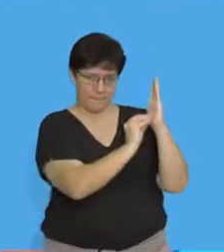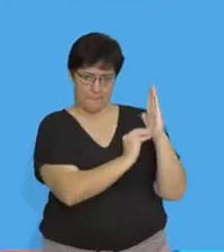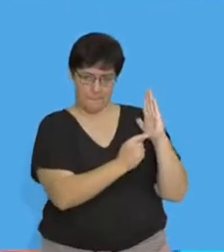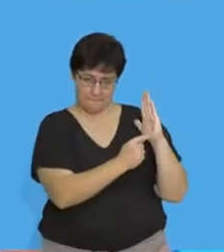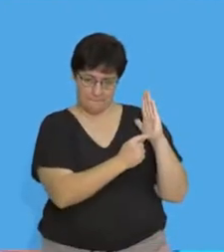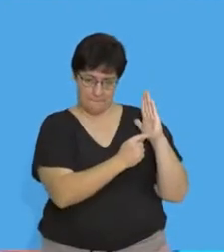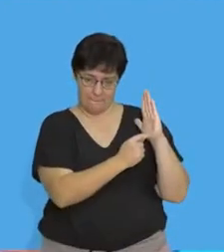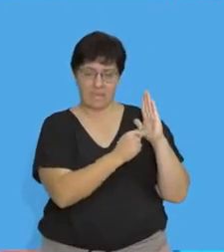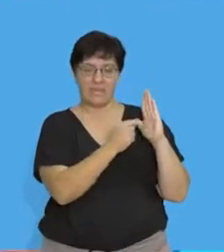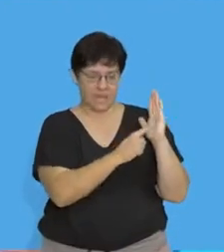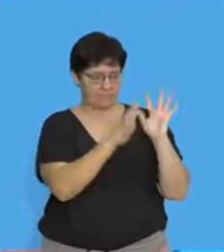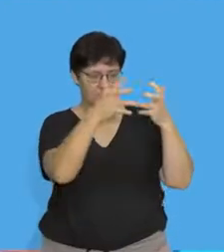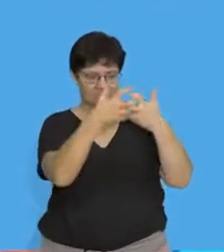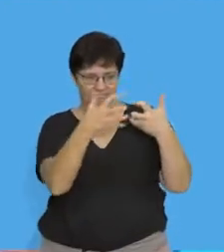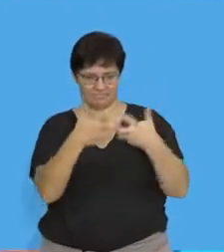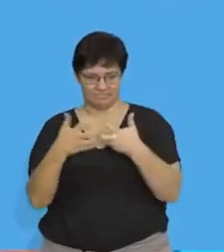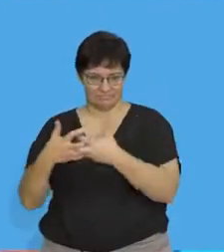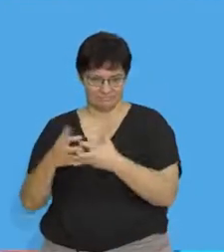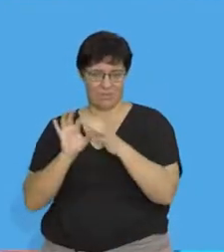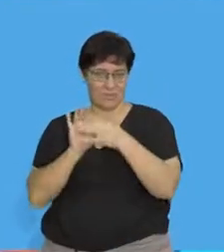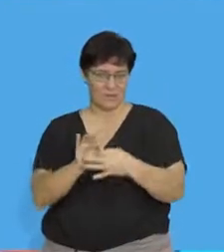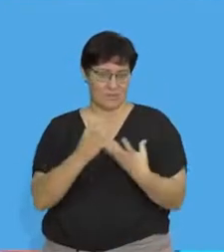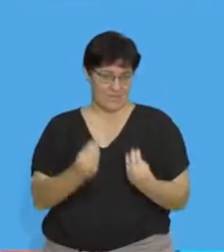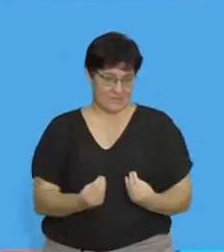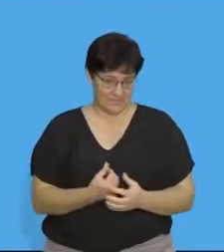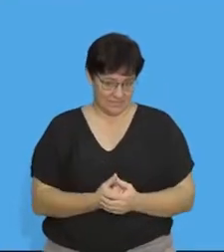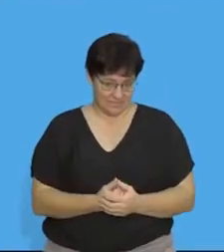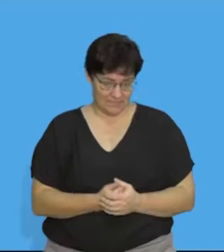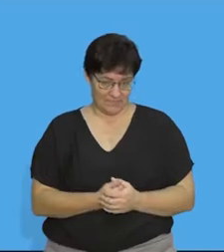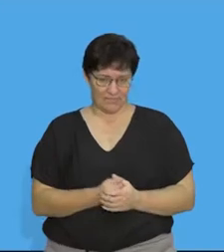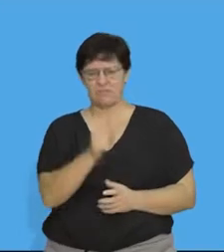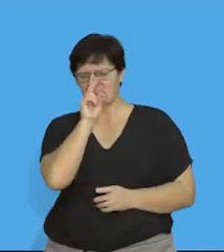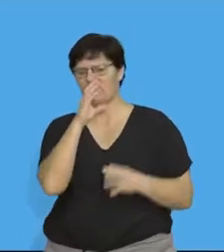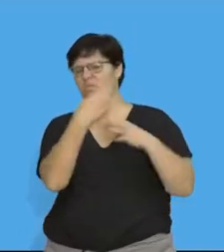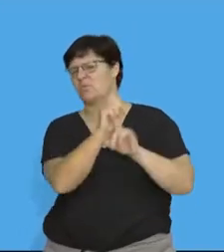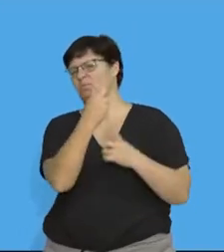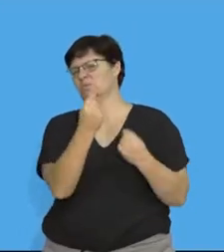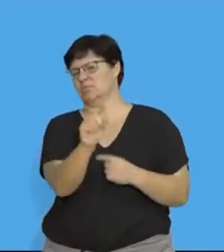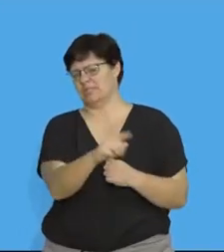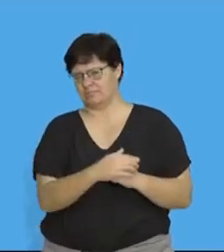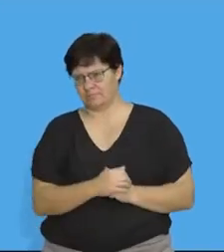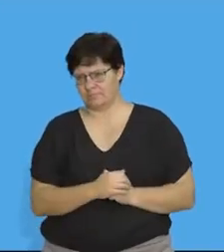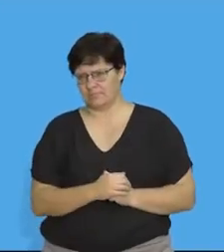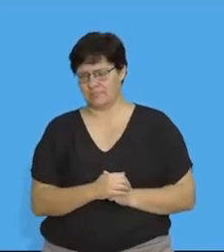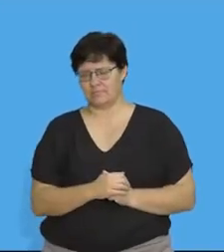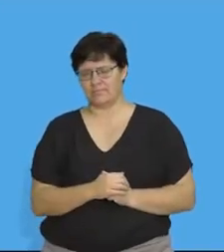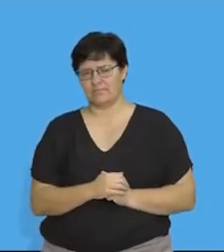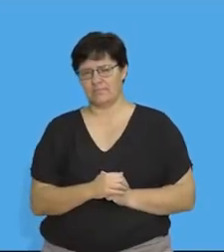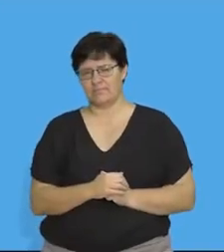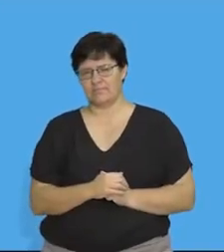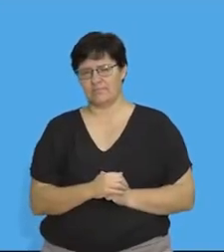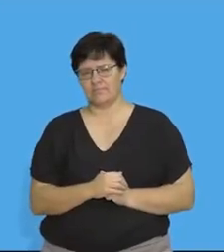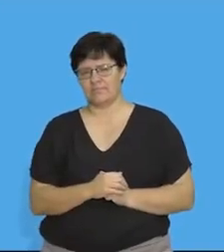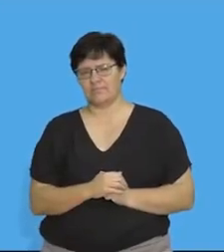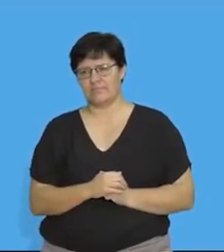them into different types of relationships. So let's focus on exactly what we're doing here. So